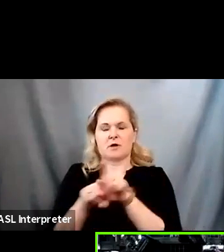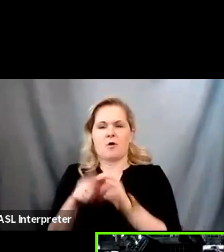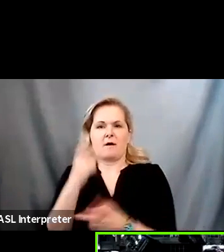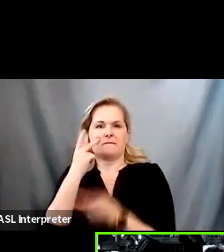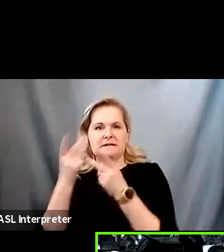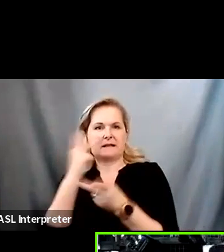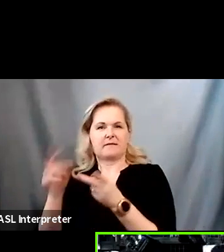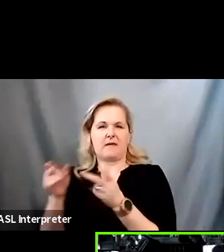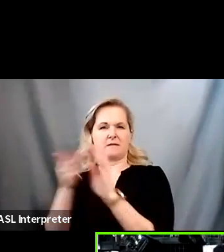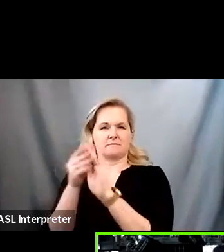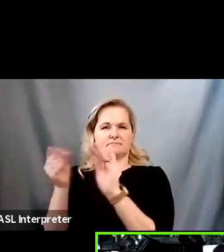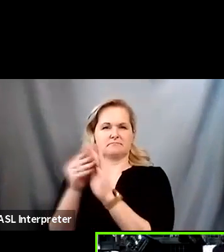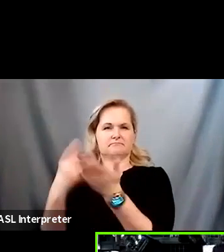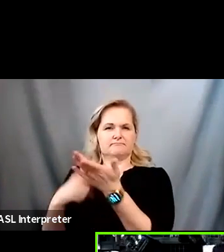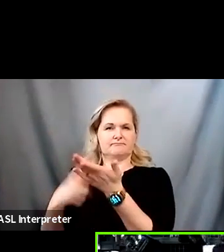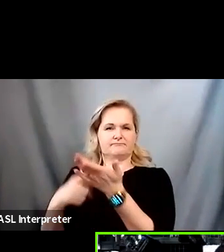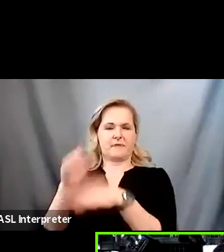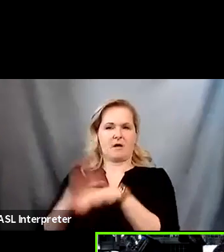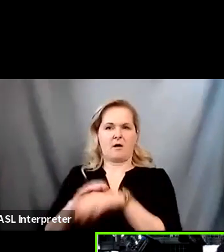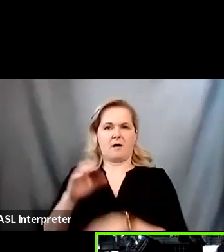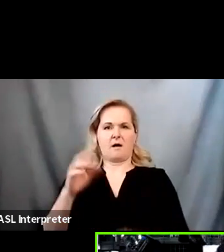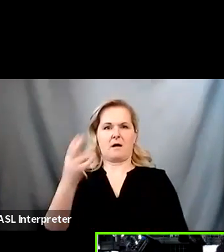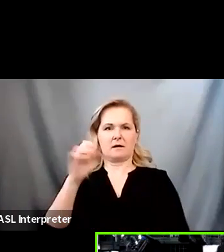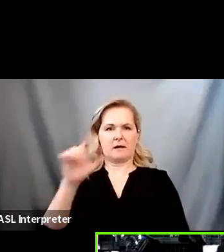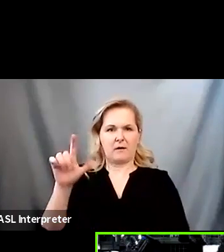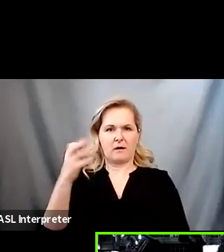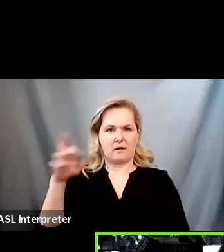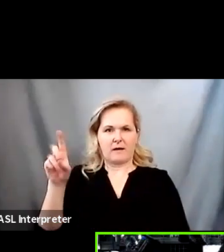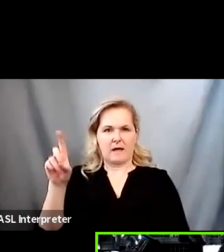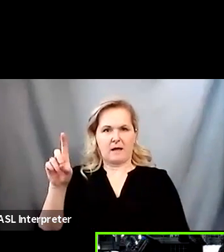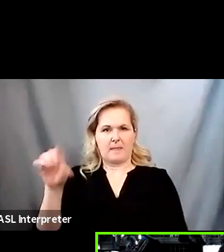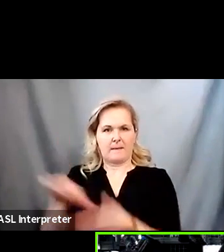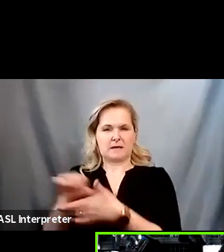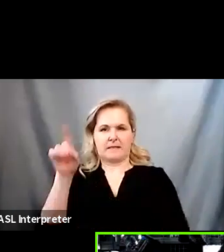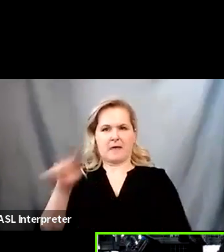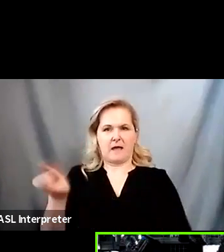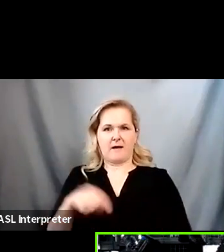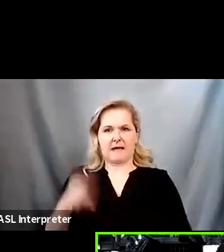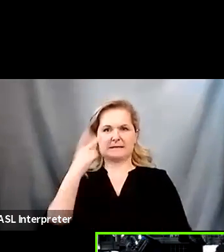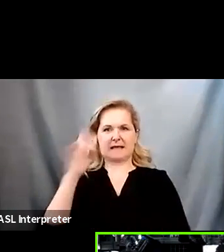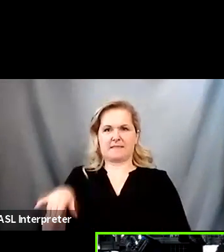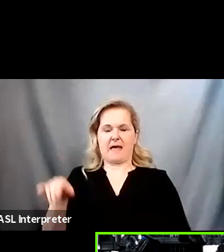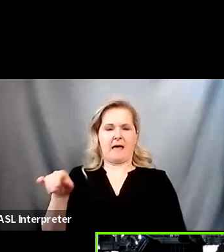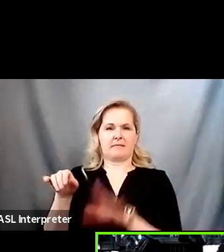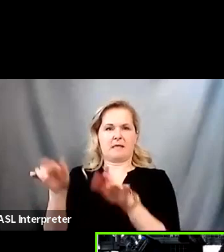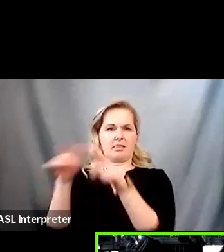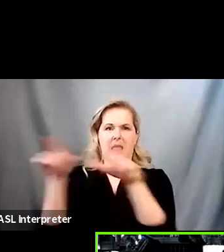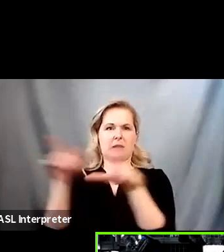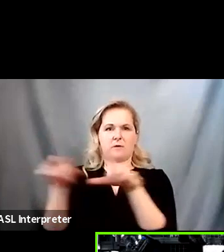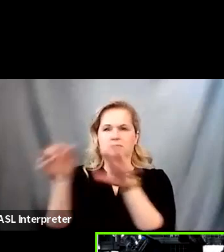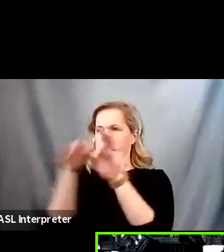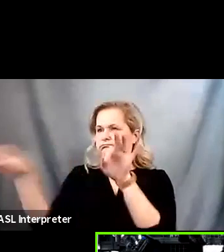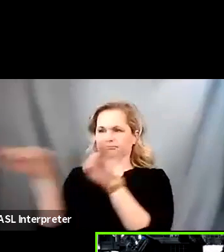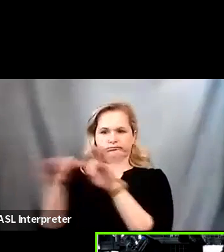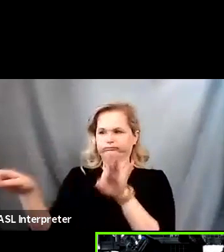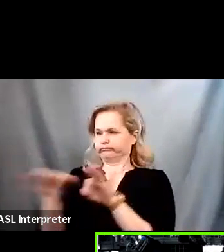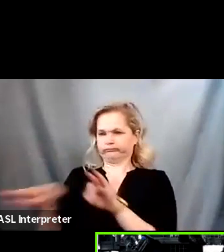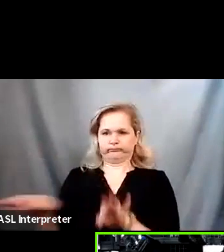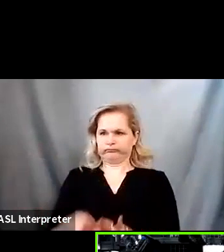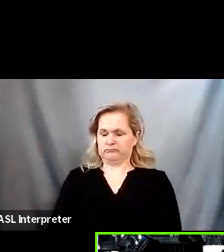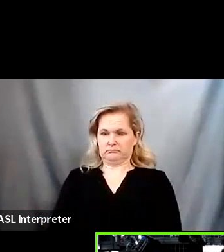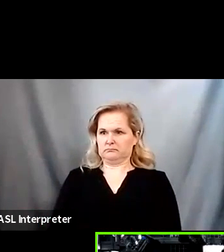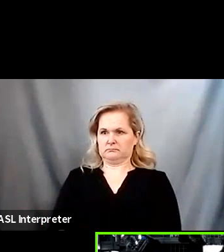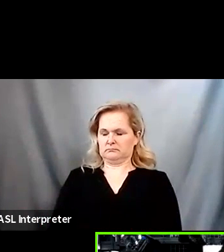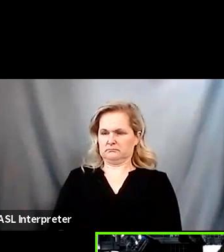conversation on HowlRound. On the HowlRound page, I'm just seeing the language happening in real time. Thank you so much